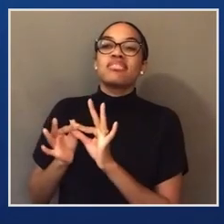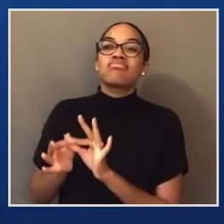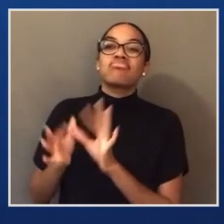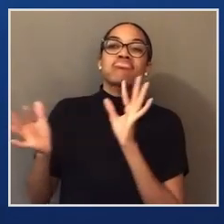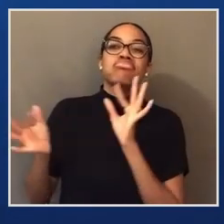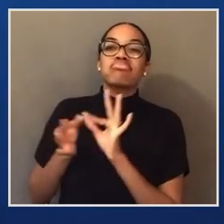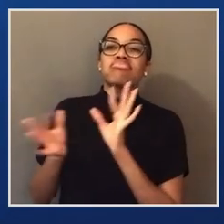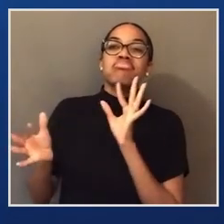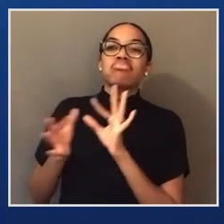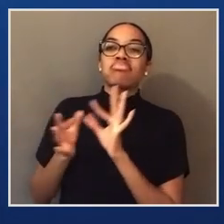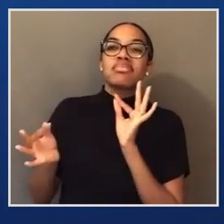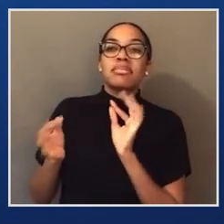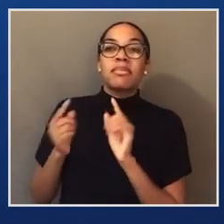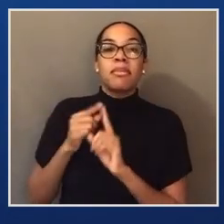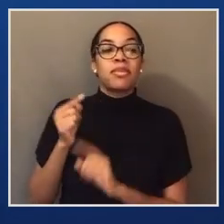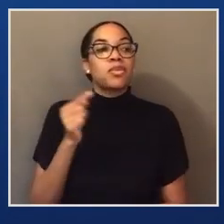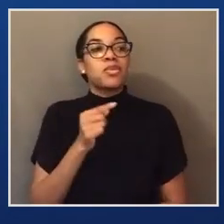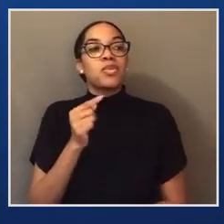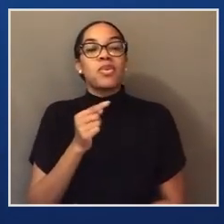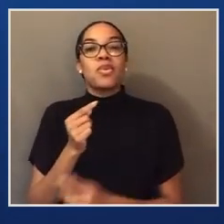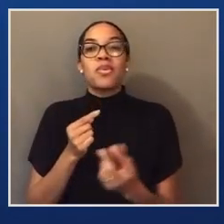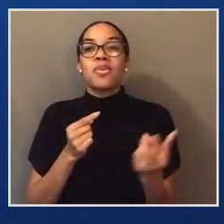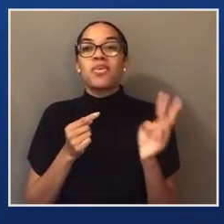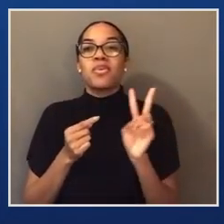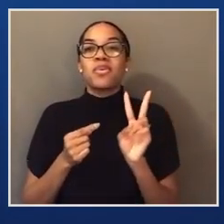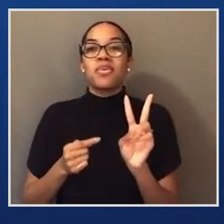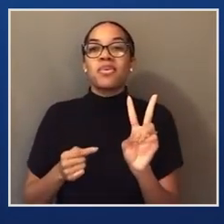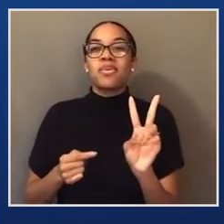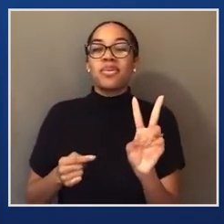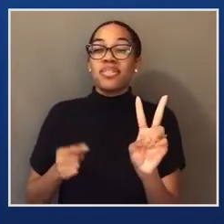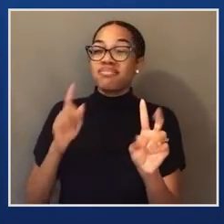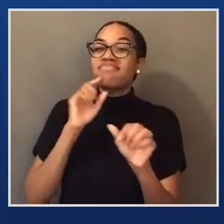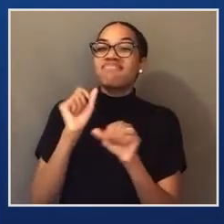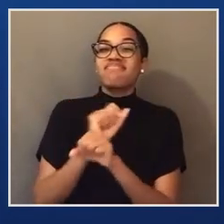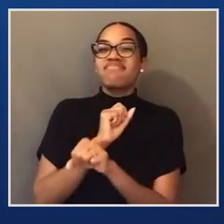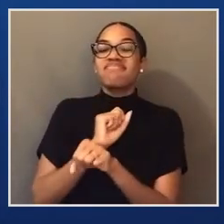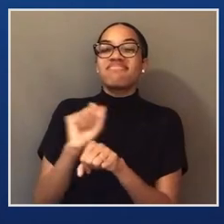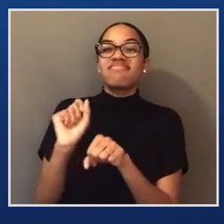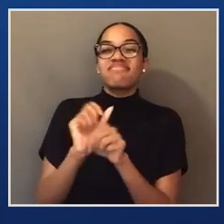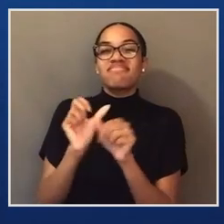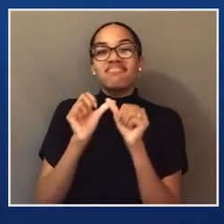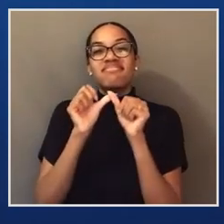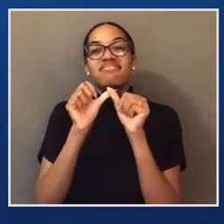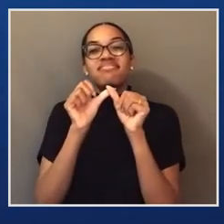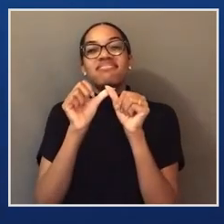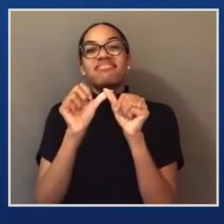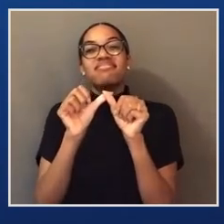the real, on the real, on the real, on the real. On the real.